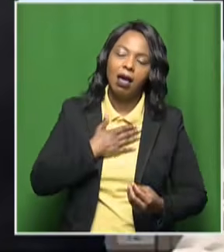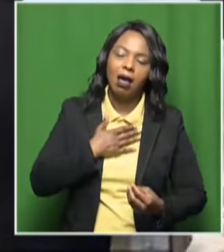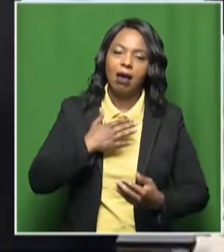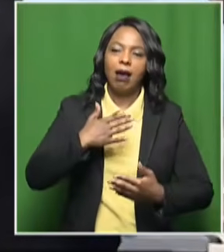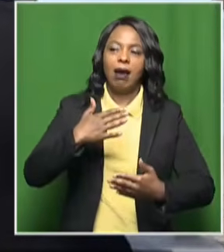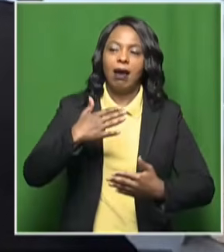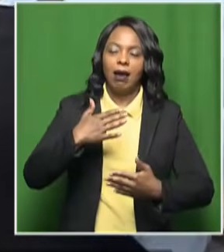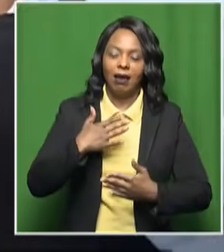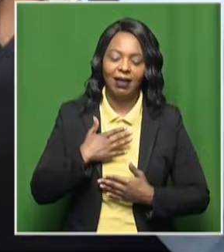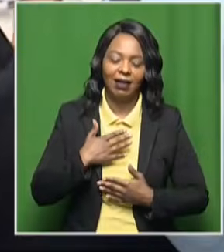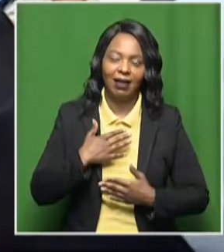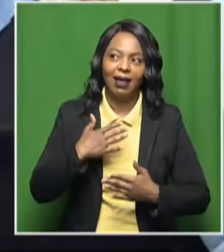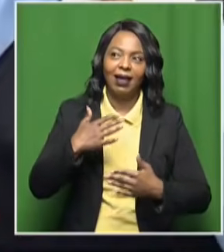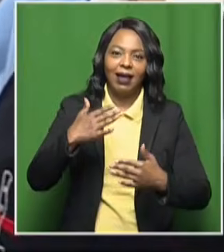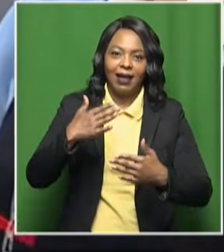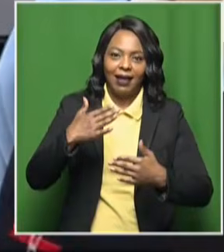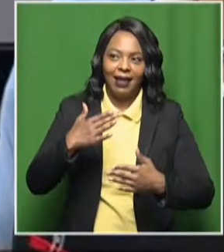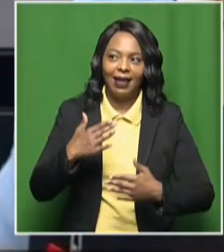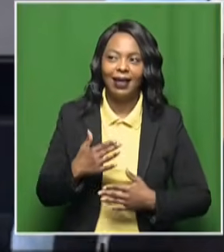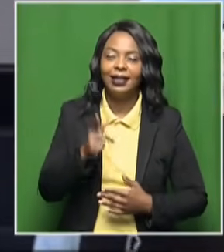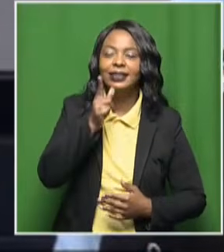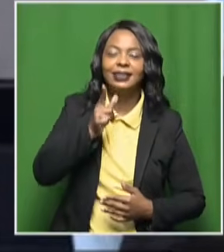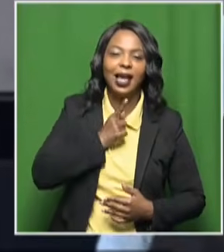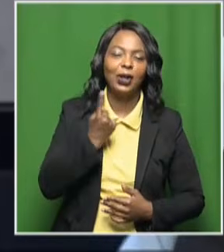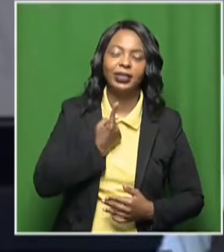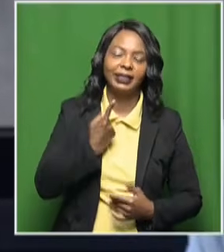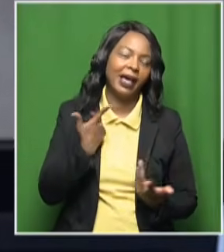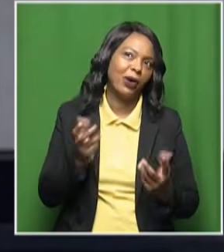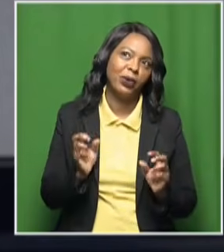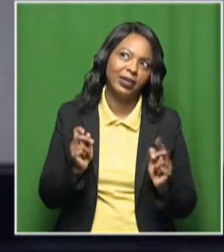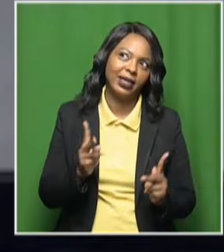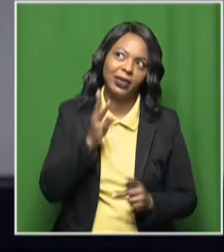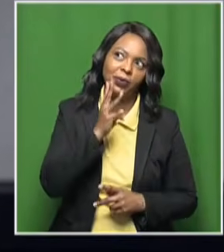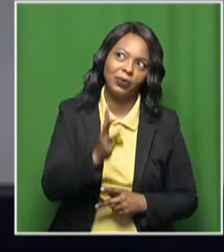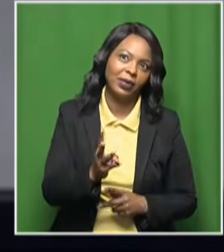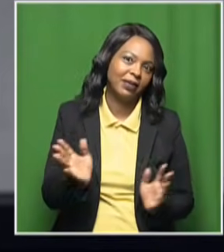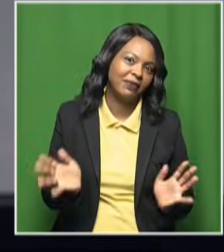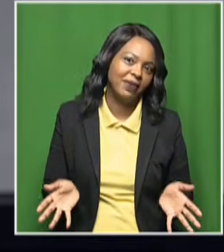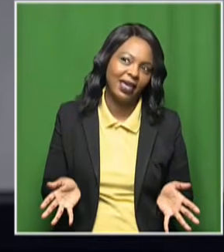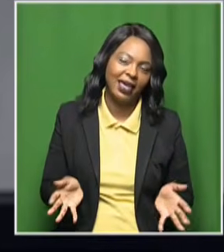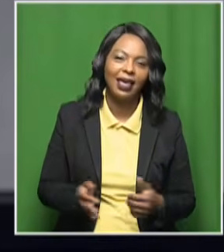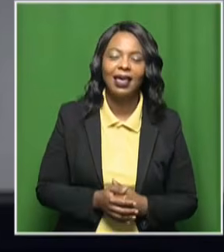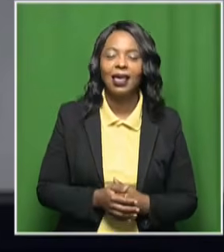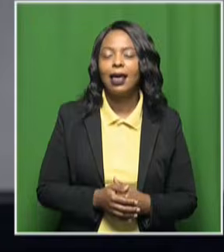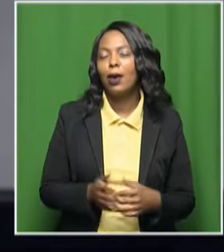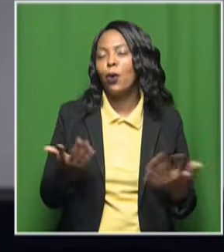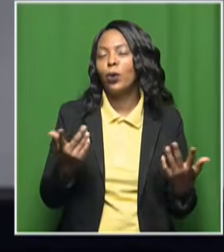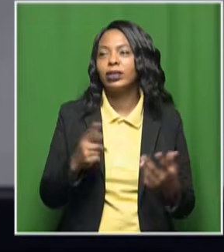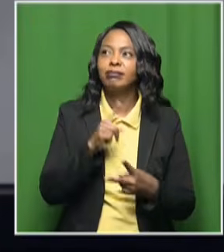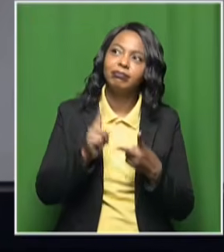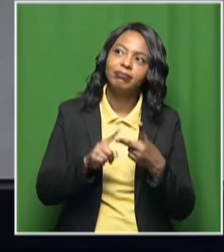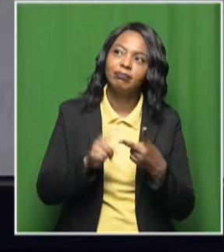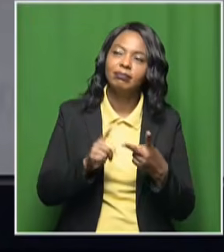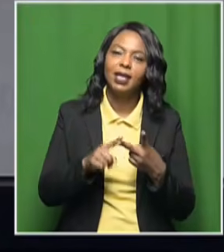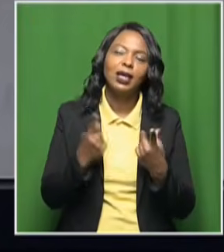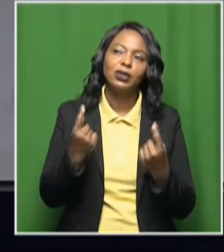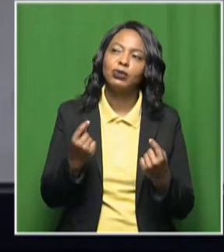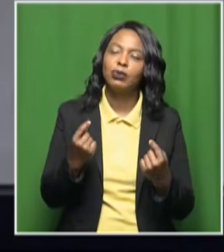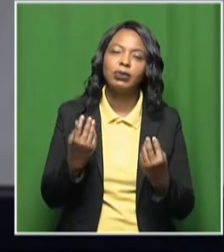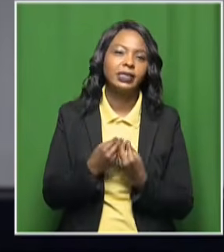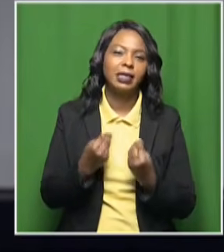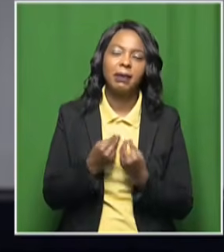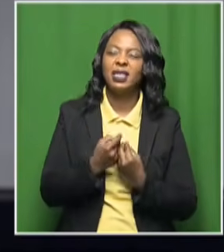be okay. It's going to be okay. The second thing is just do what's easier to do with the time that you have before people have to eat